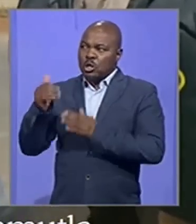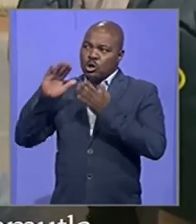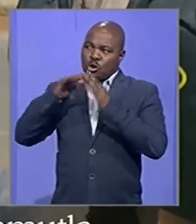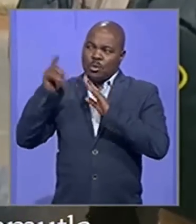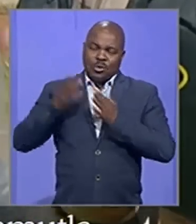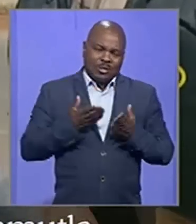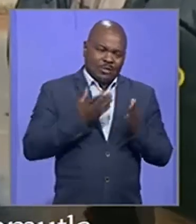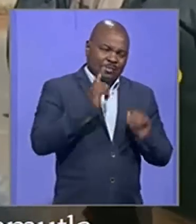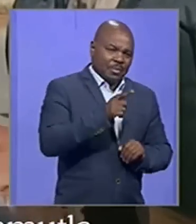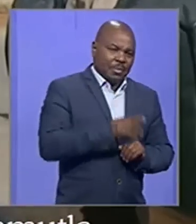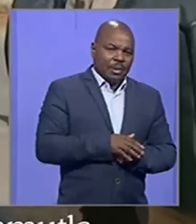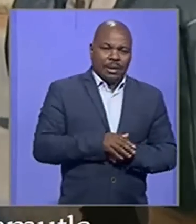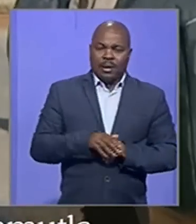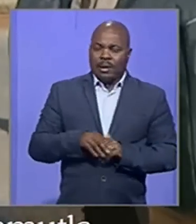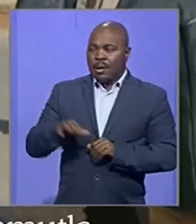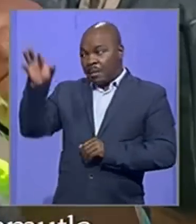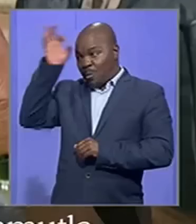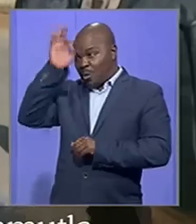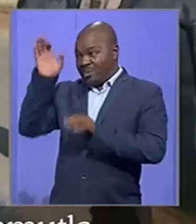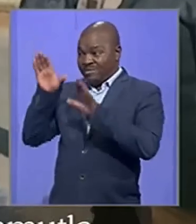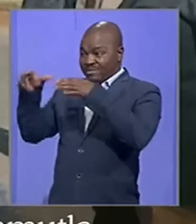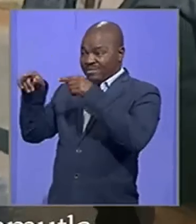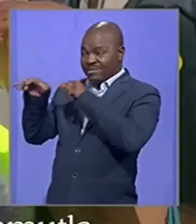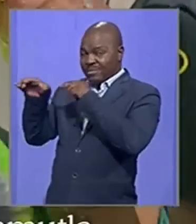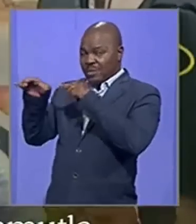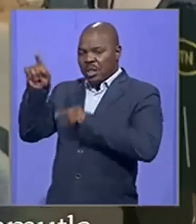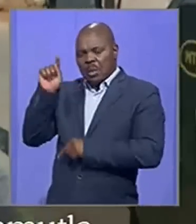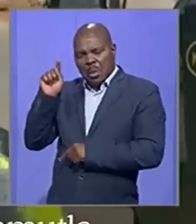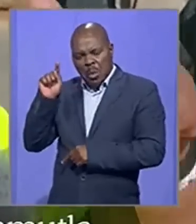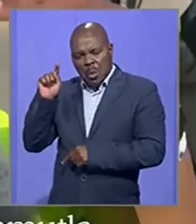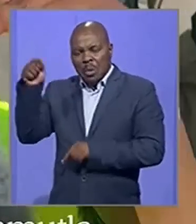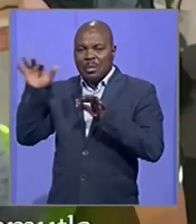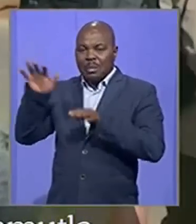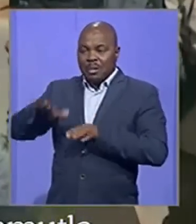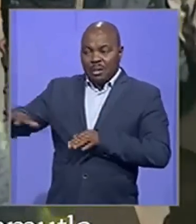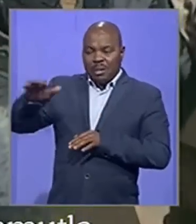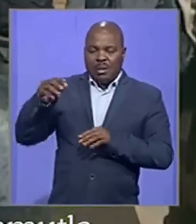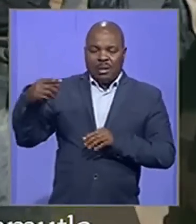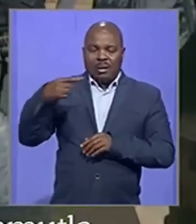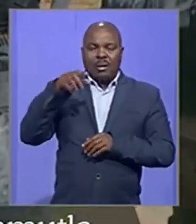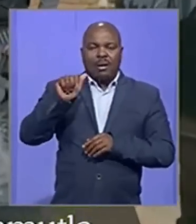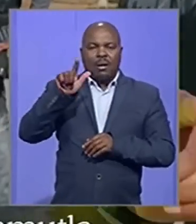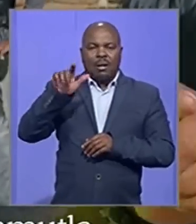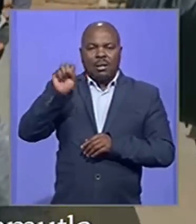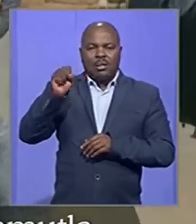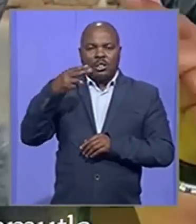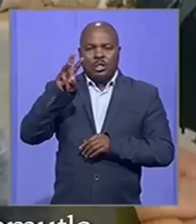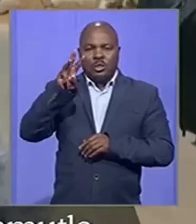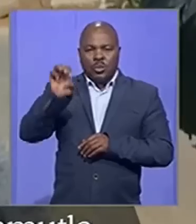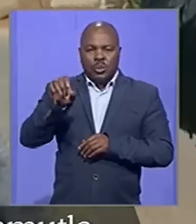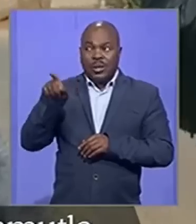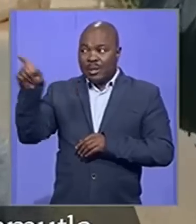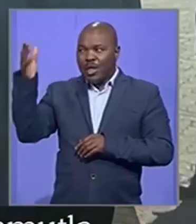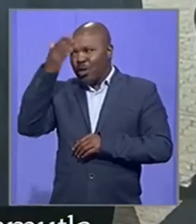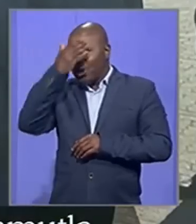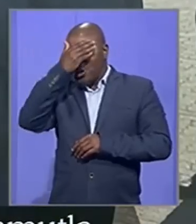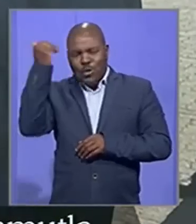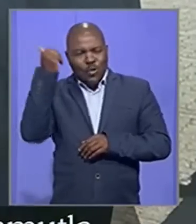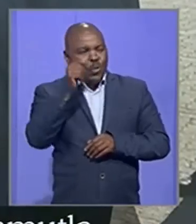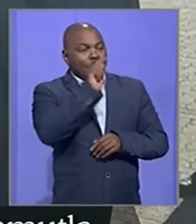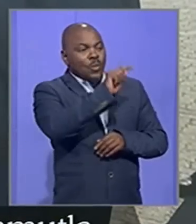serviced. SAPS are the only people in Galeshewe, the members here, who don't know where the drug dealers